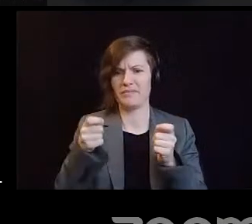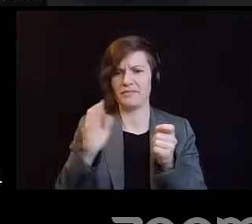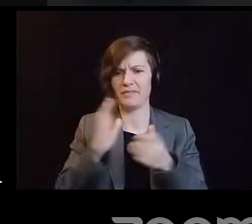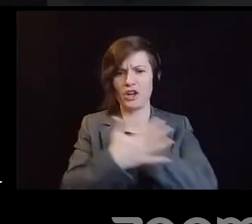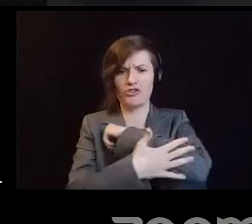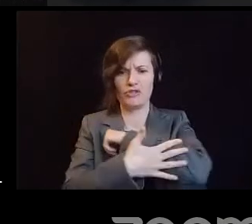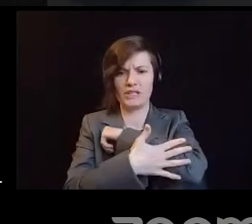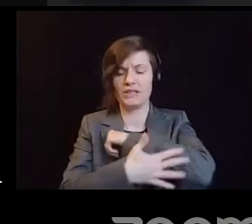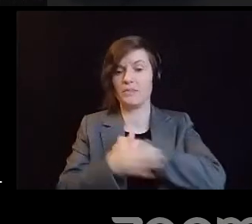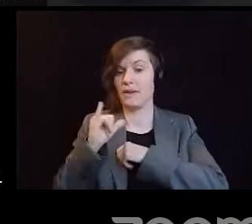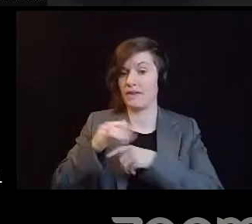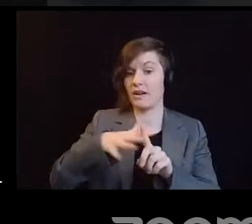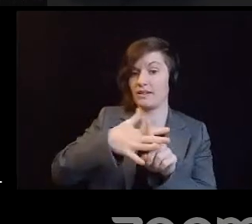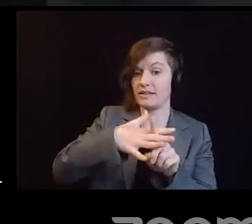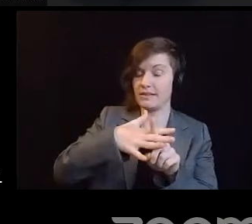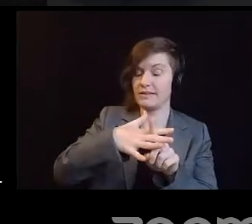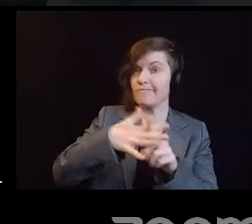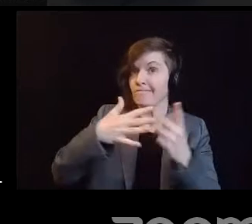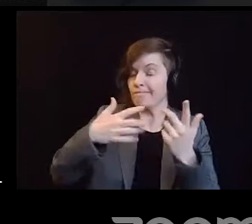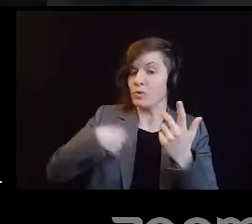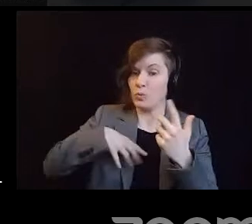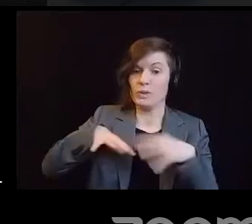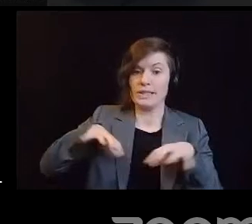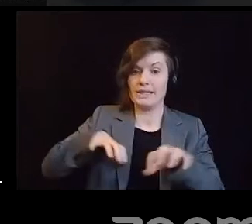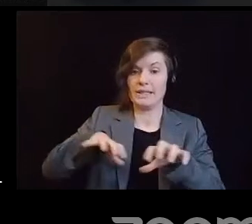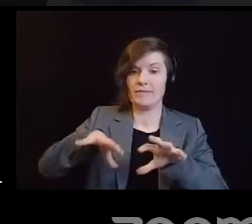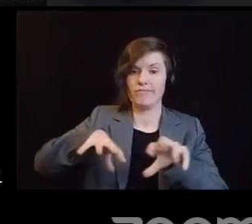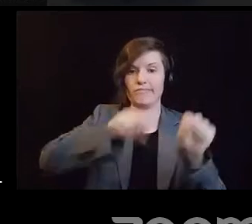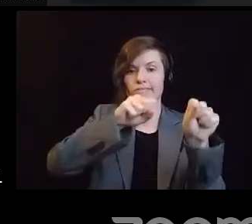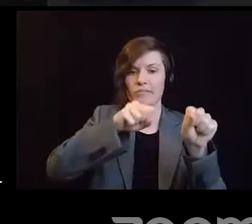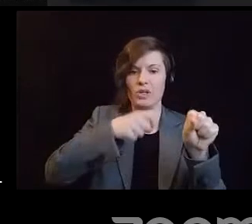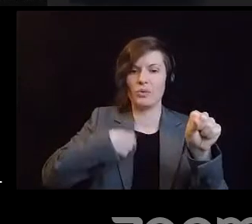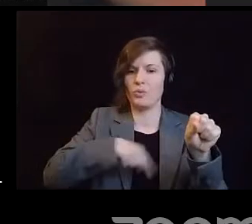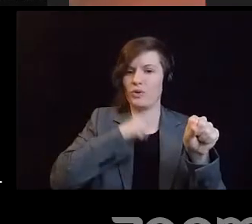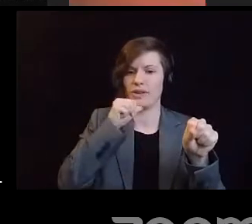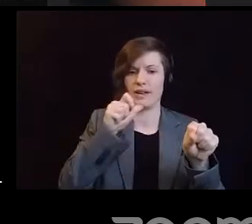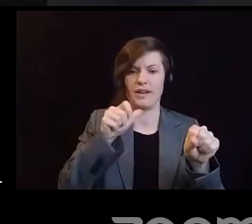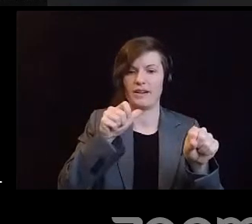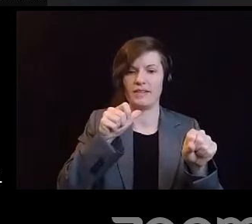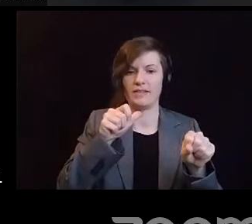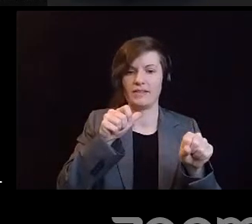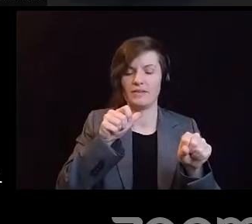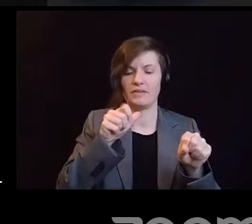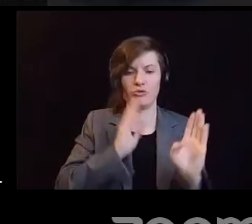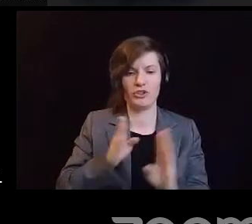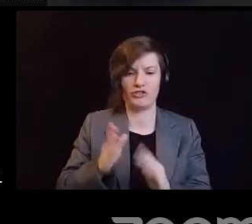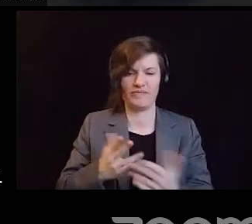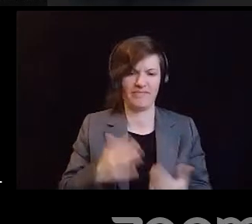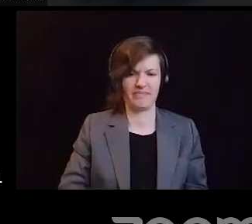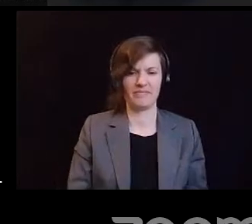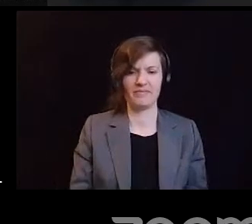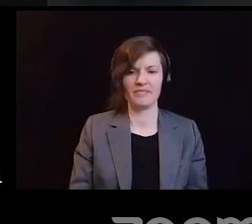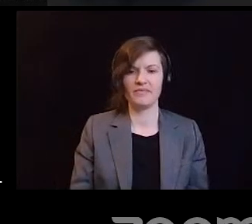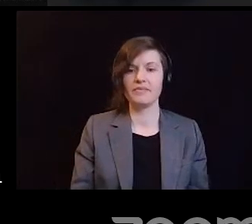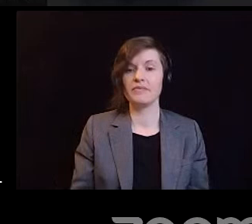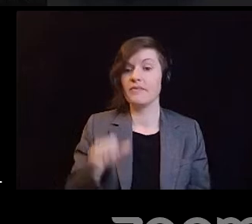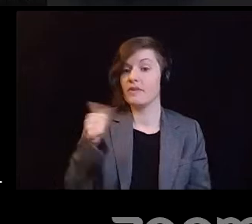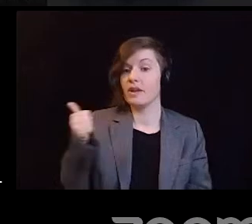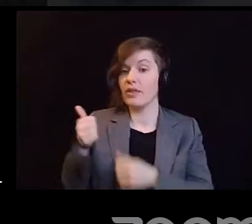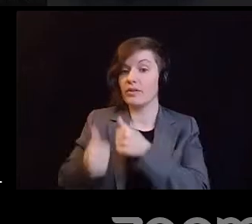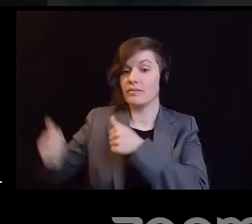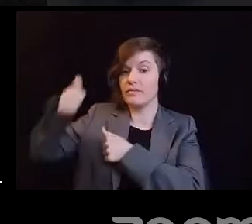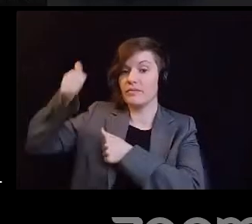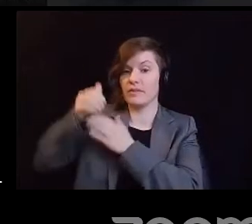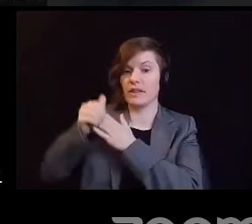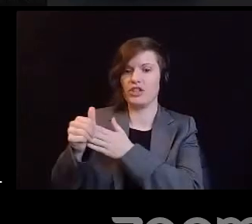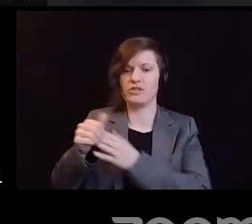we did. But we were not supposed to, right? Other senior leaders we spoke to said we didn't have enough knowledge on how